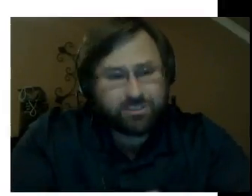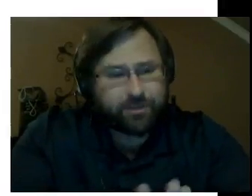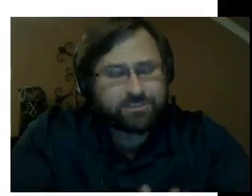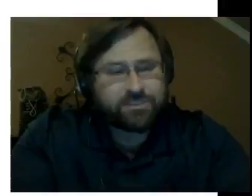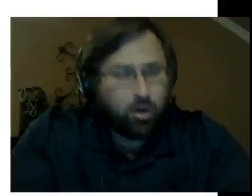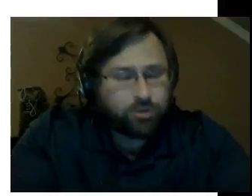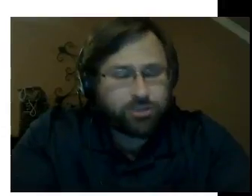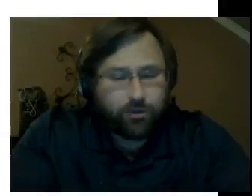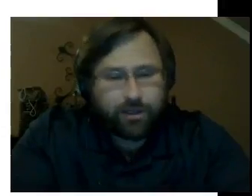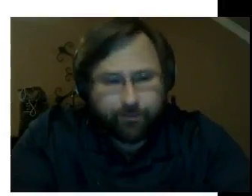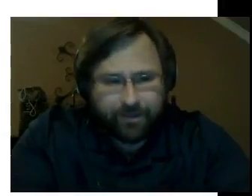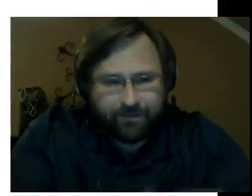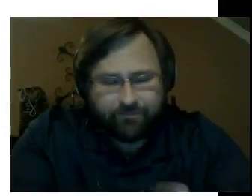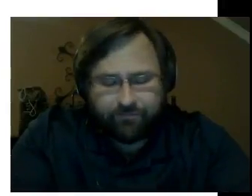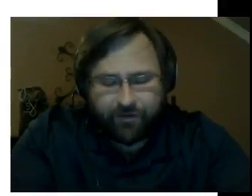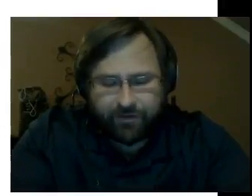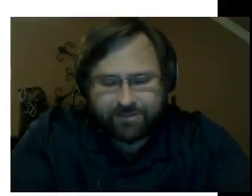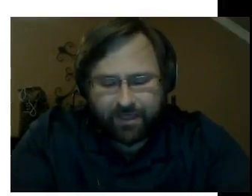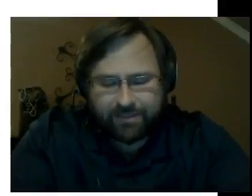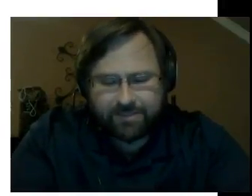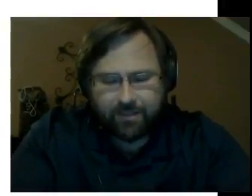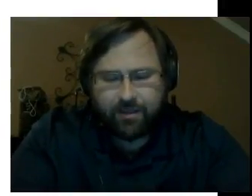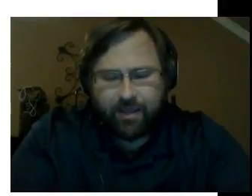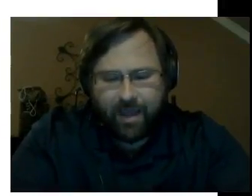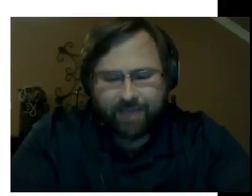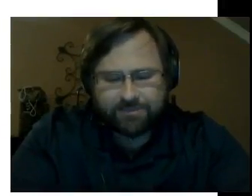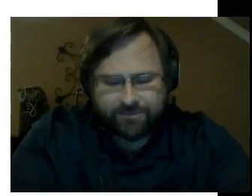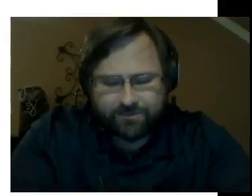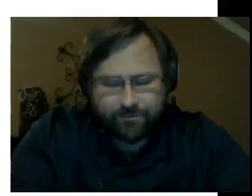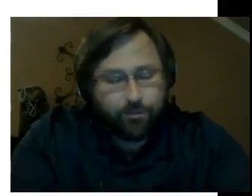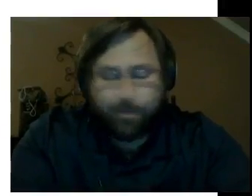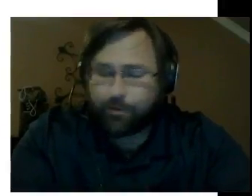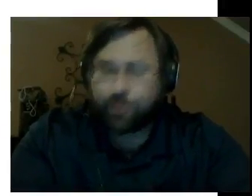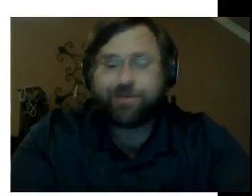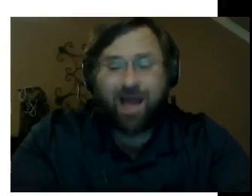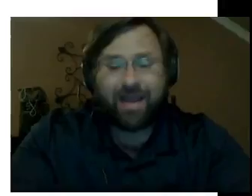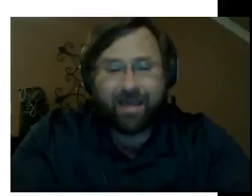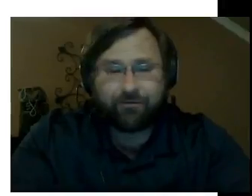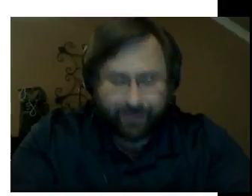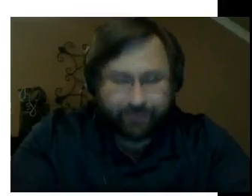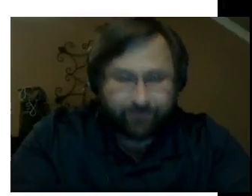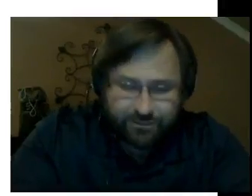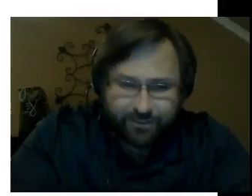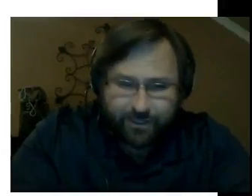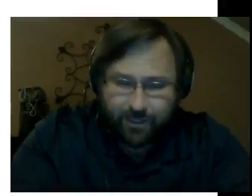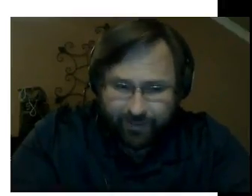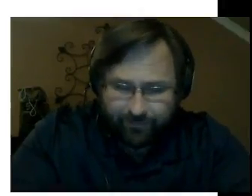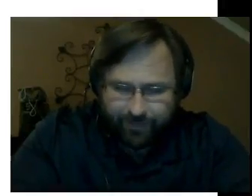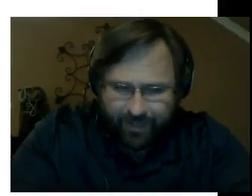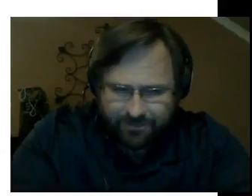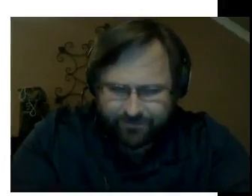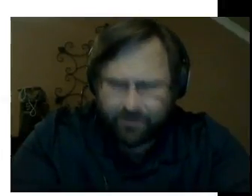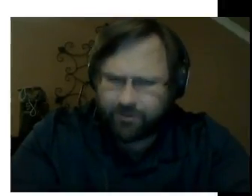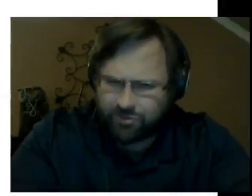Facial expressions can also accompany various ASL adjectives. Remember, not every inflection can accompany